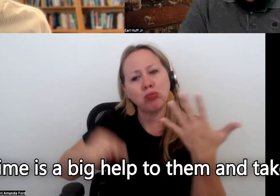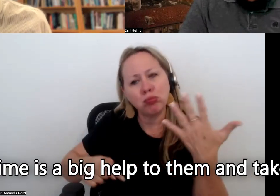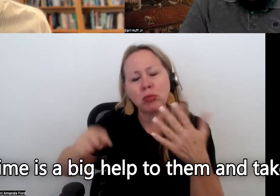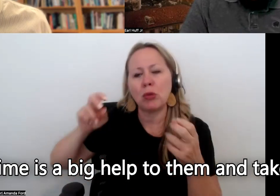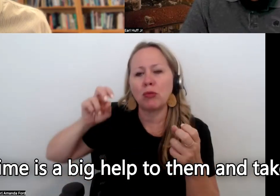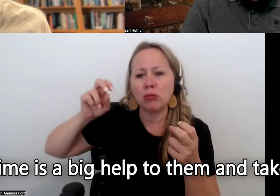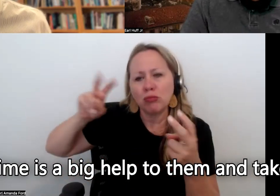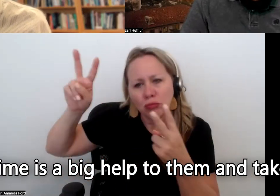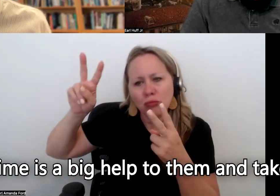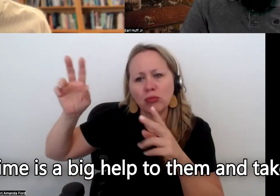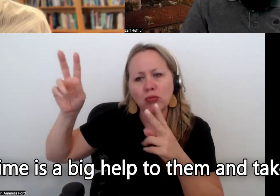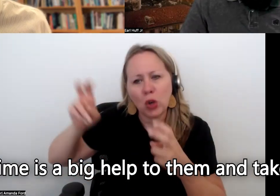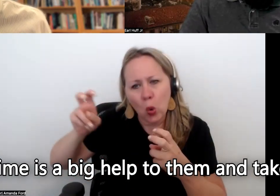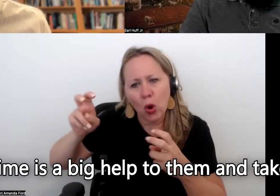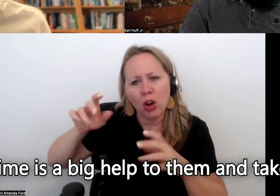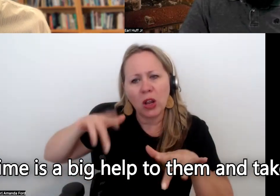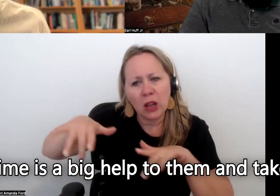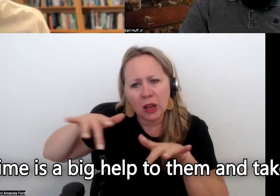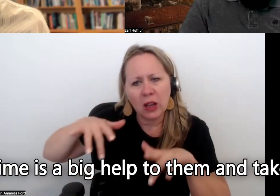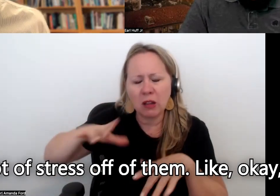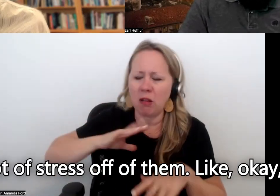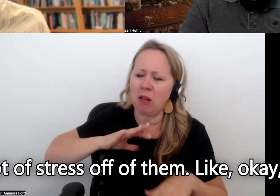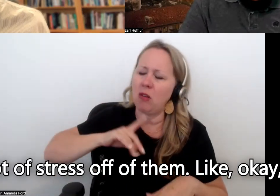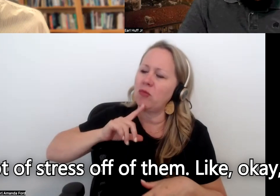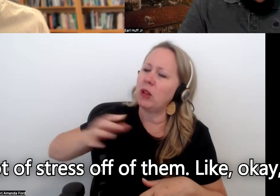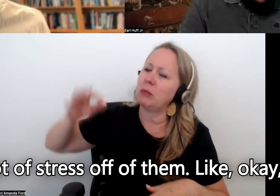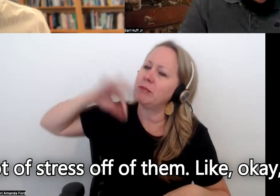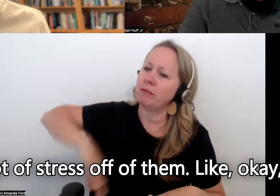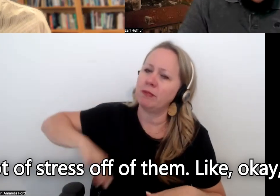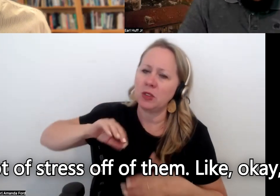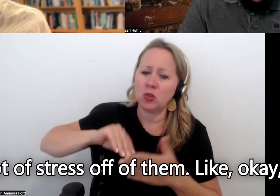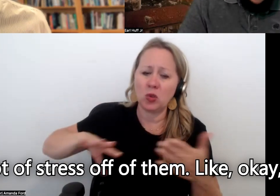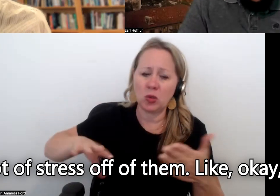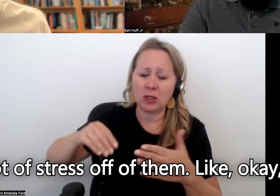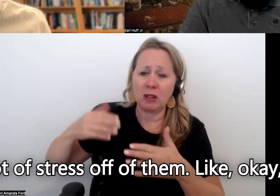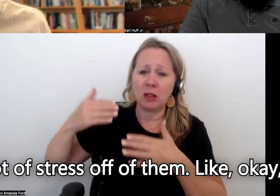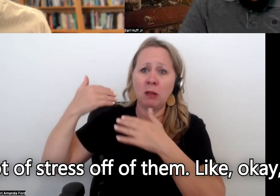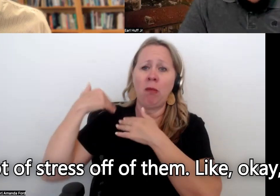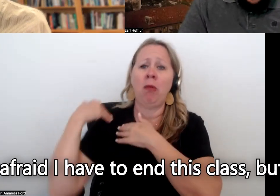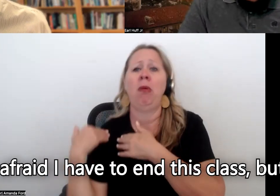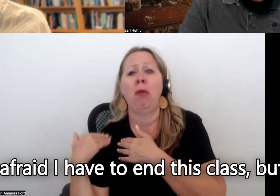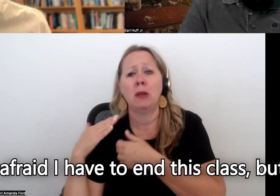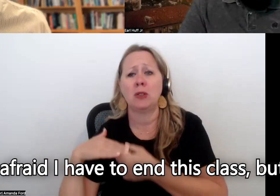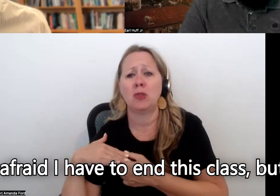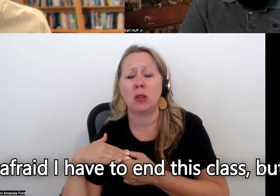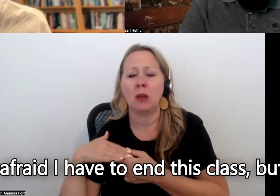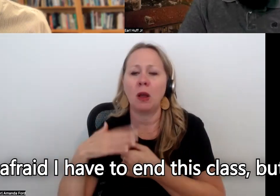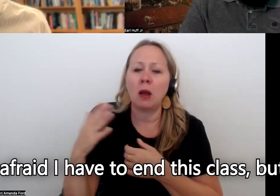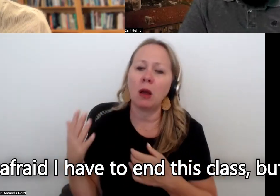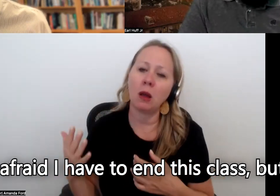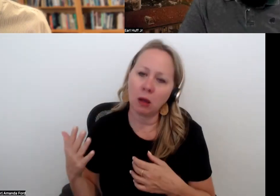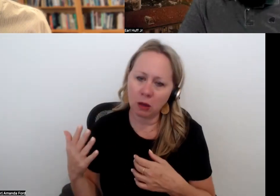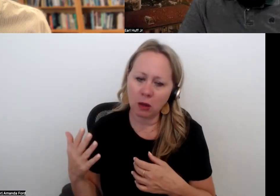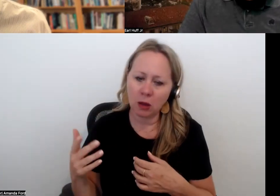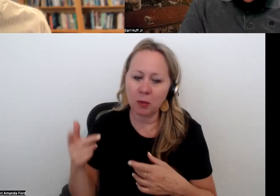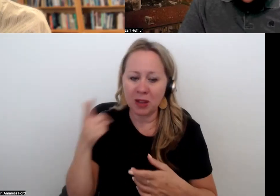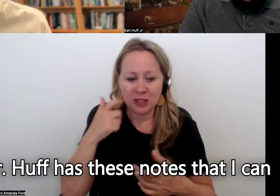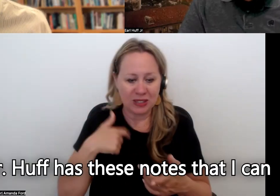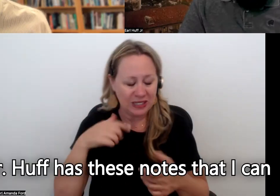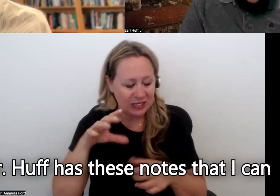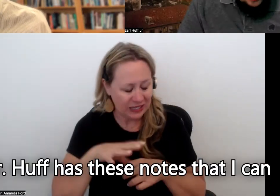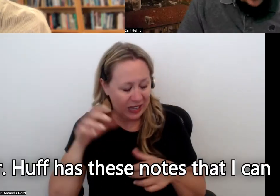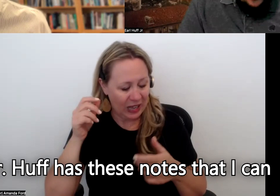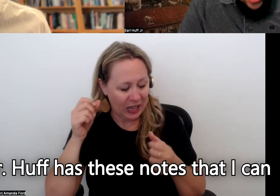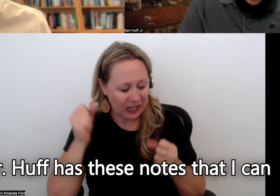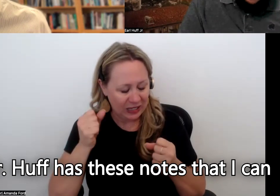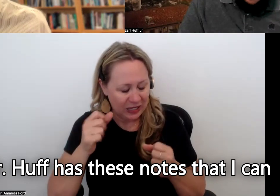any time is a big help to them, and it takes a lot of stress off of them. Like, okay, I'm afraid I have to enter this class, but